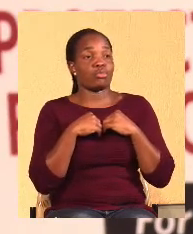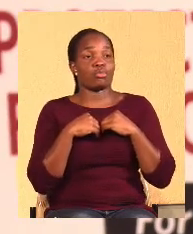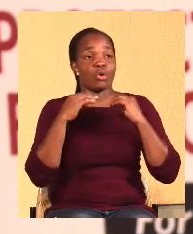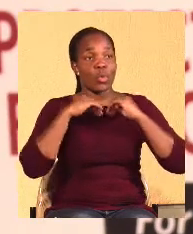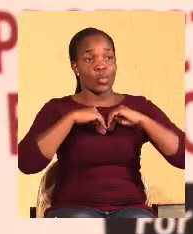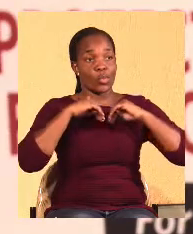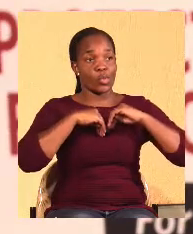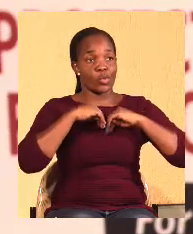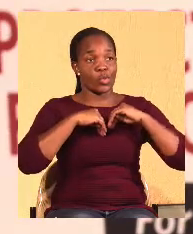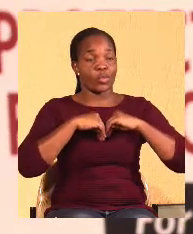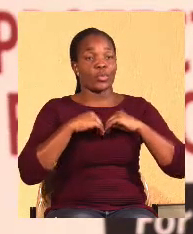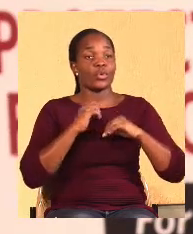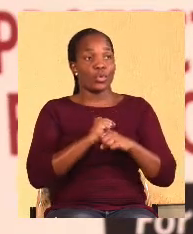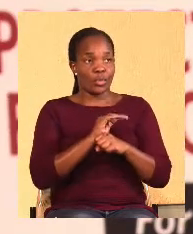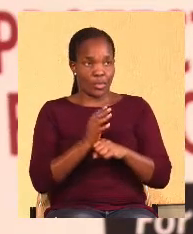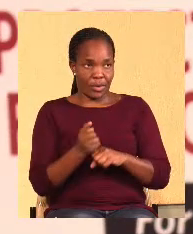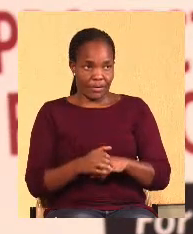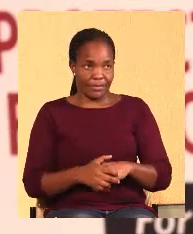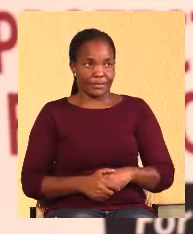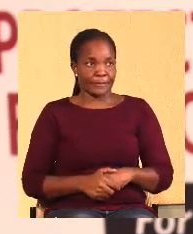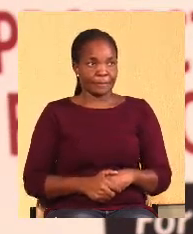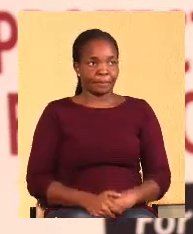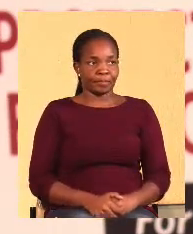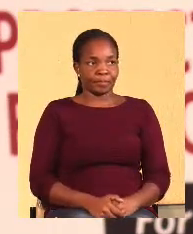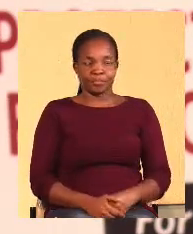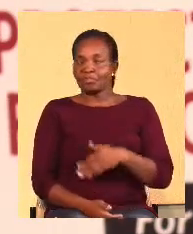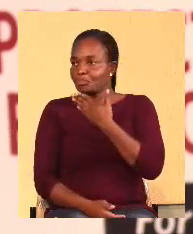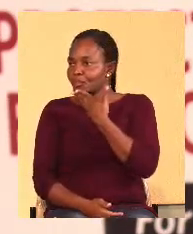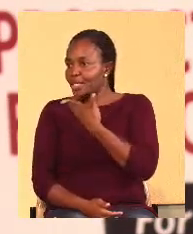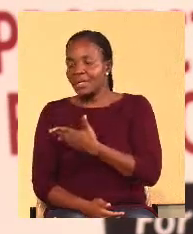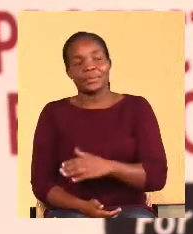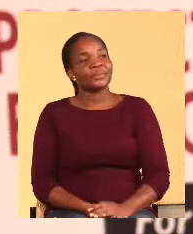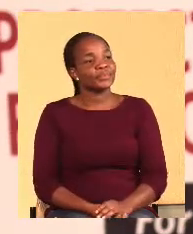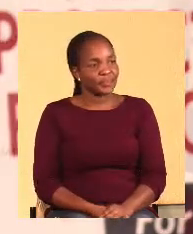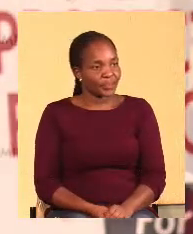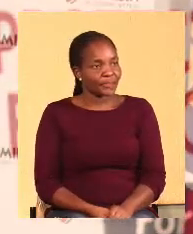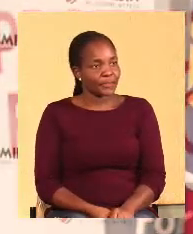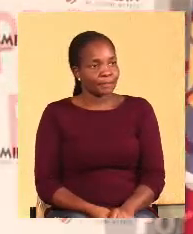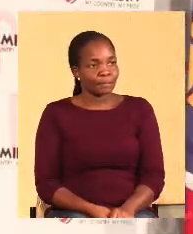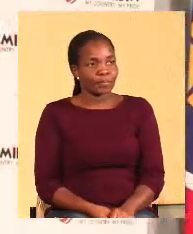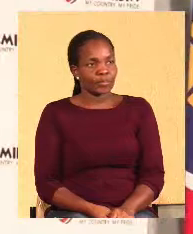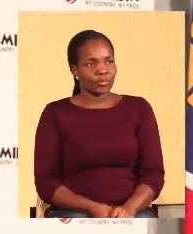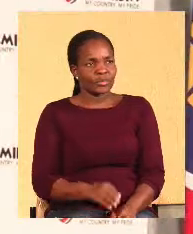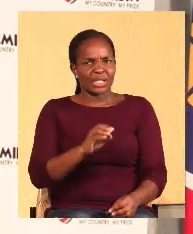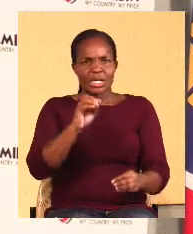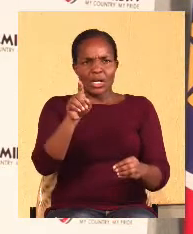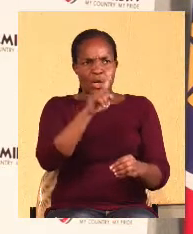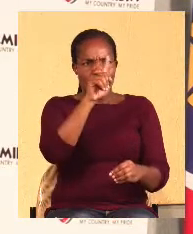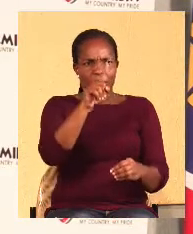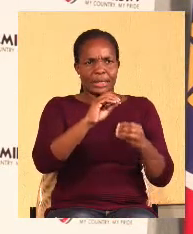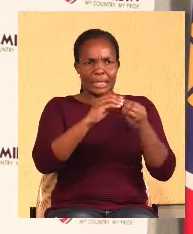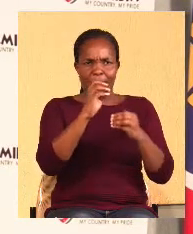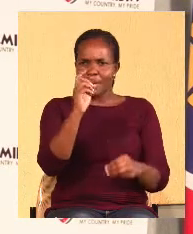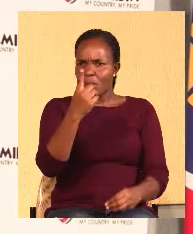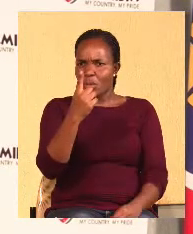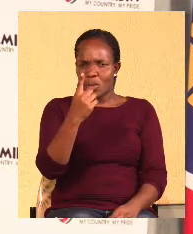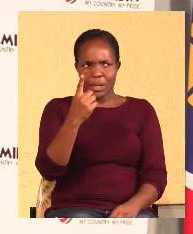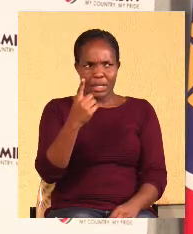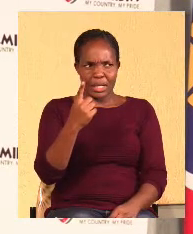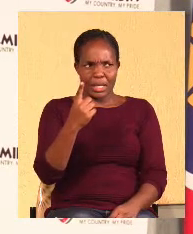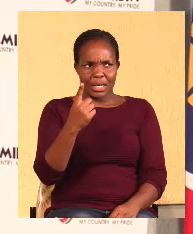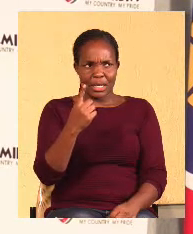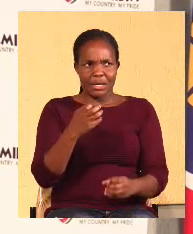is there, then we refer as such. Thank you. Thank you very much. For question number one that was asked by Mr.